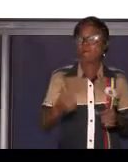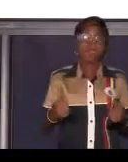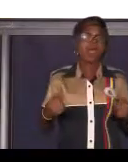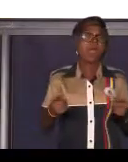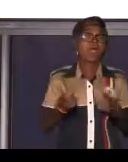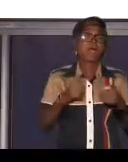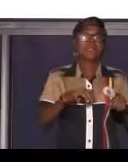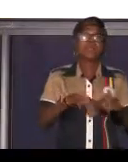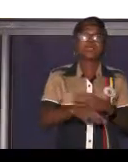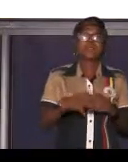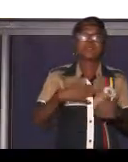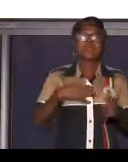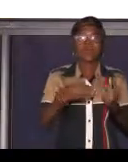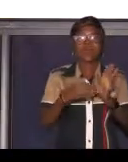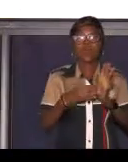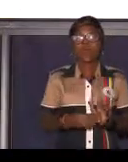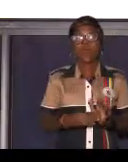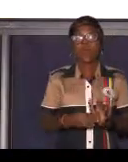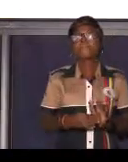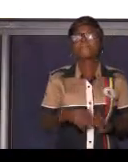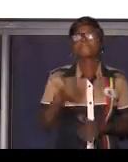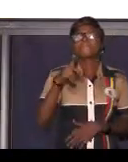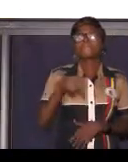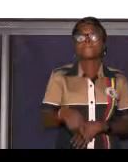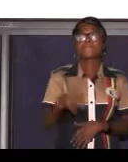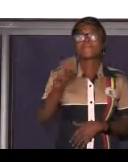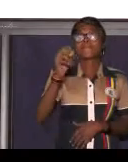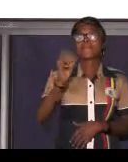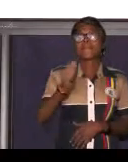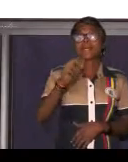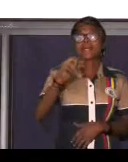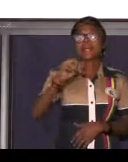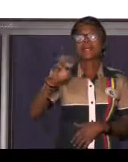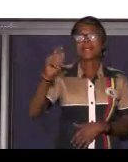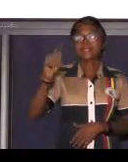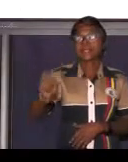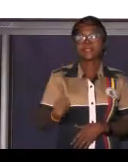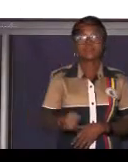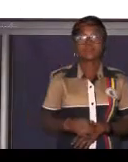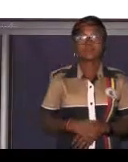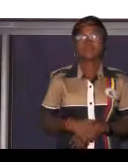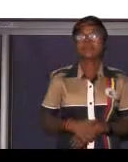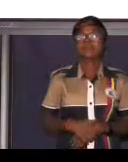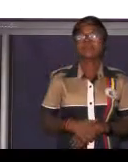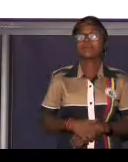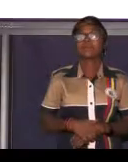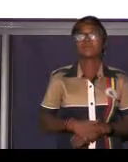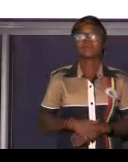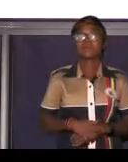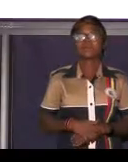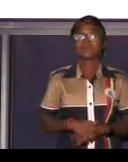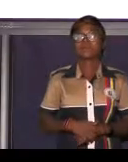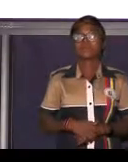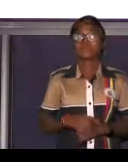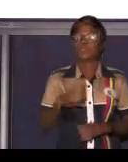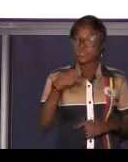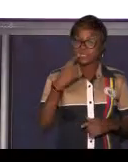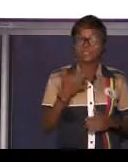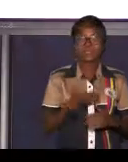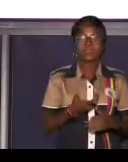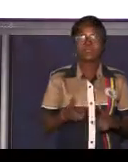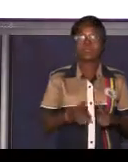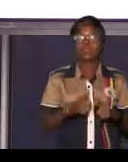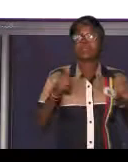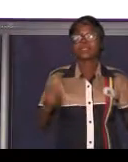you say, in my own planet. So let's do that. In my planet. You will say, great things